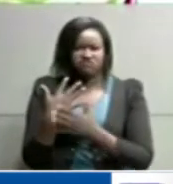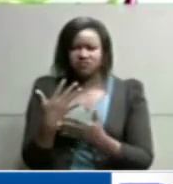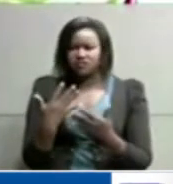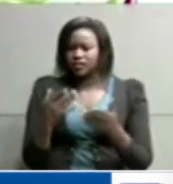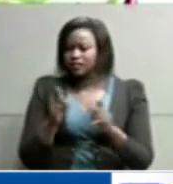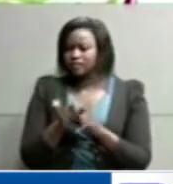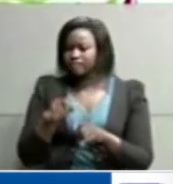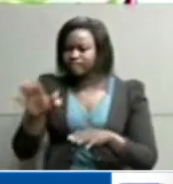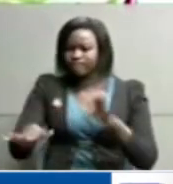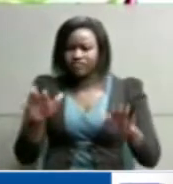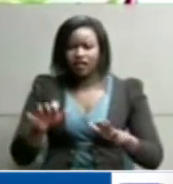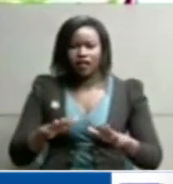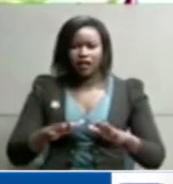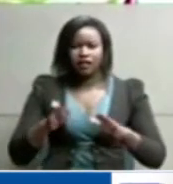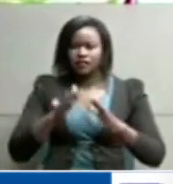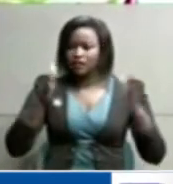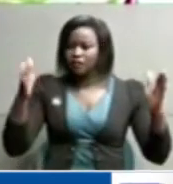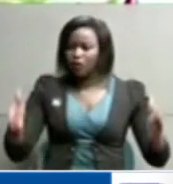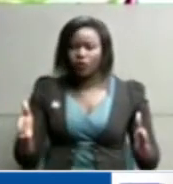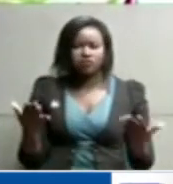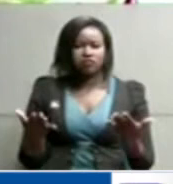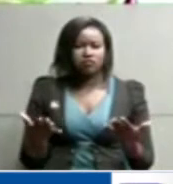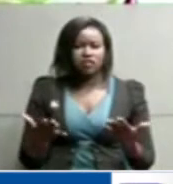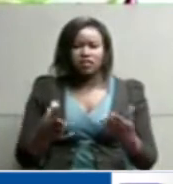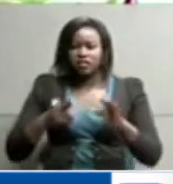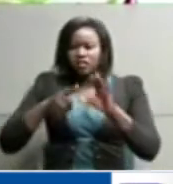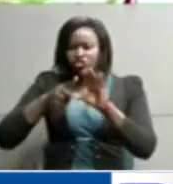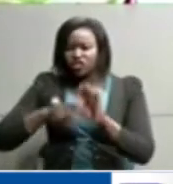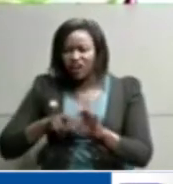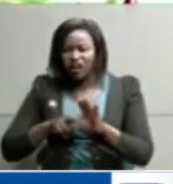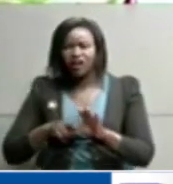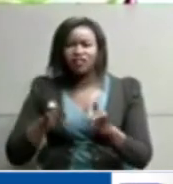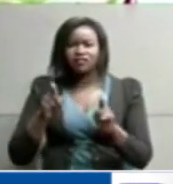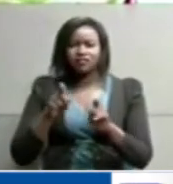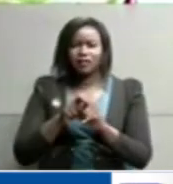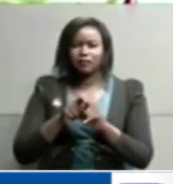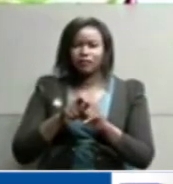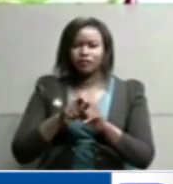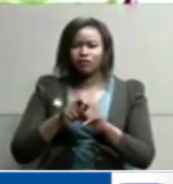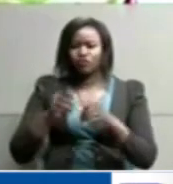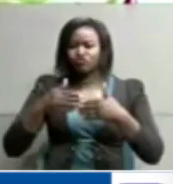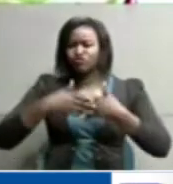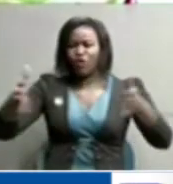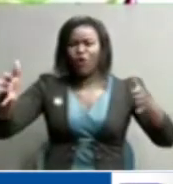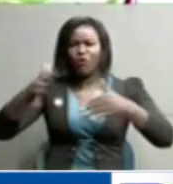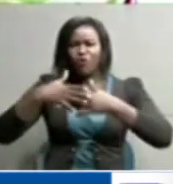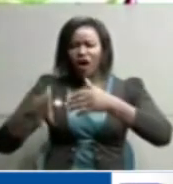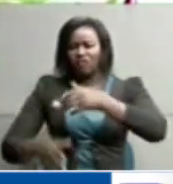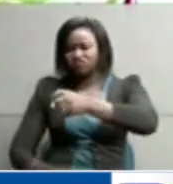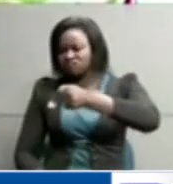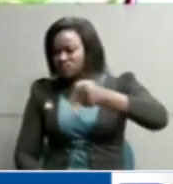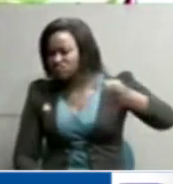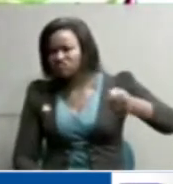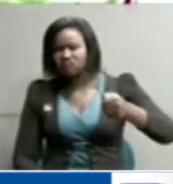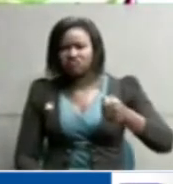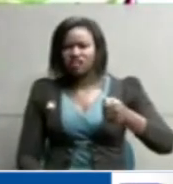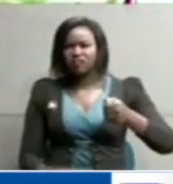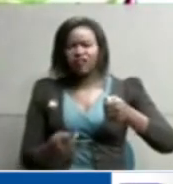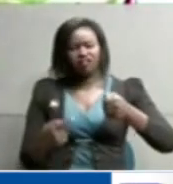chairs, door handles, car doors.